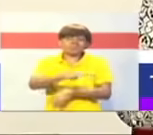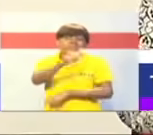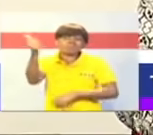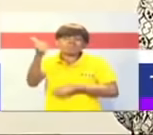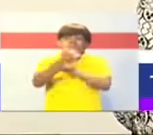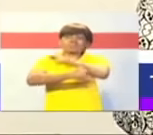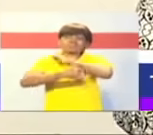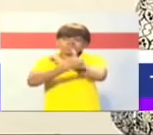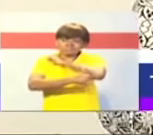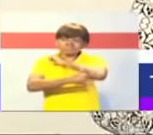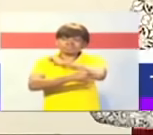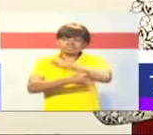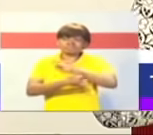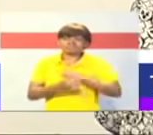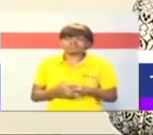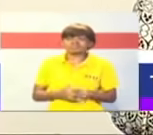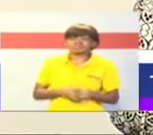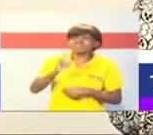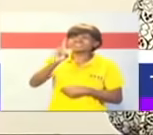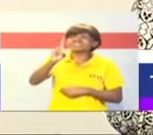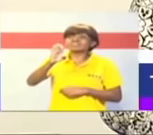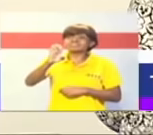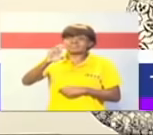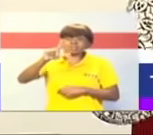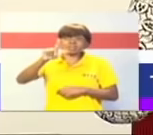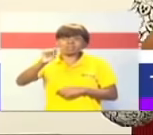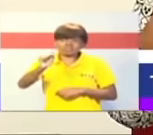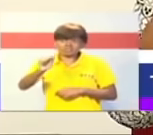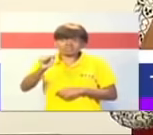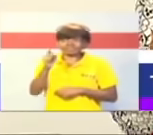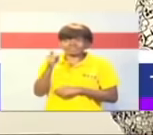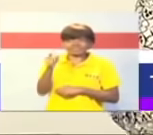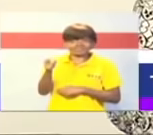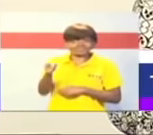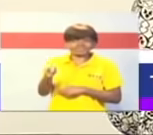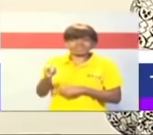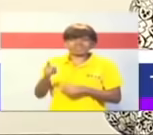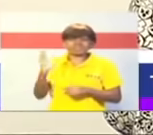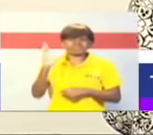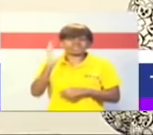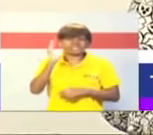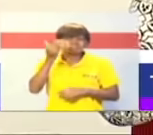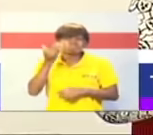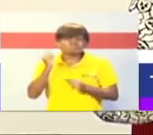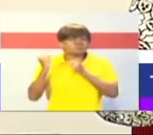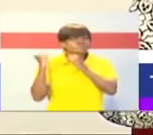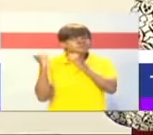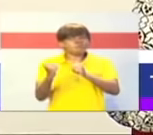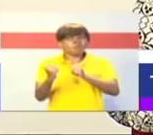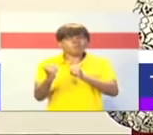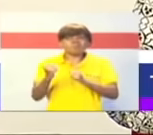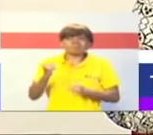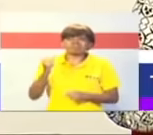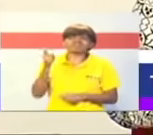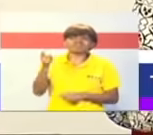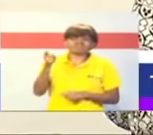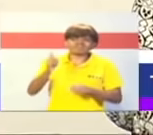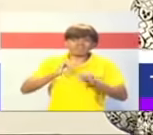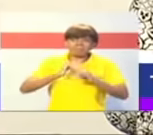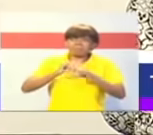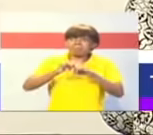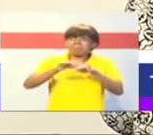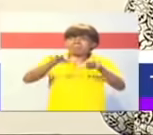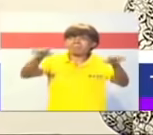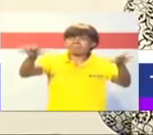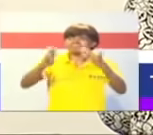that Delta appears to have a fitness advantage over the other variants. It can spread more easily. People